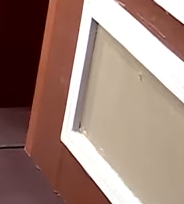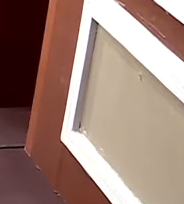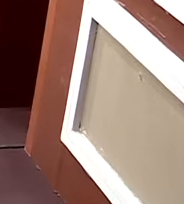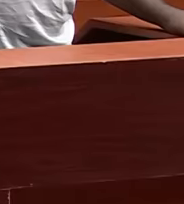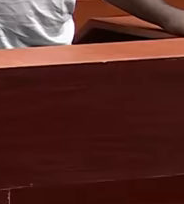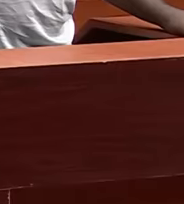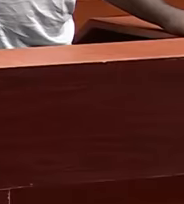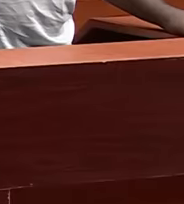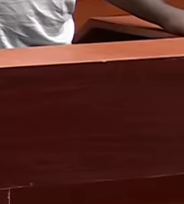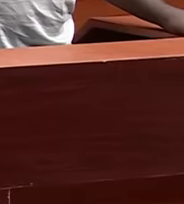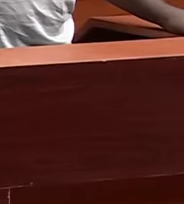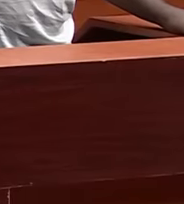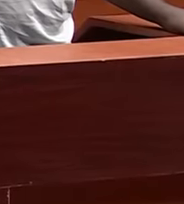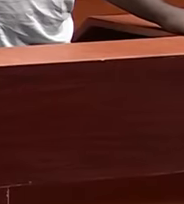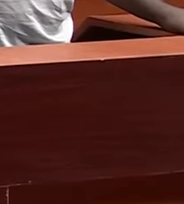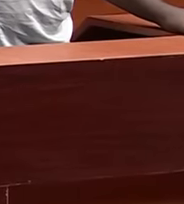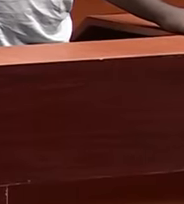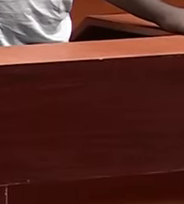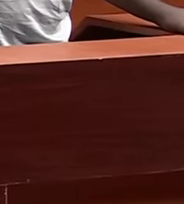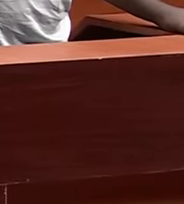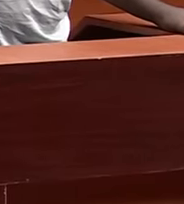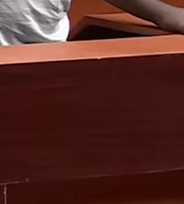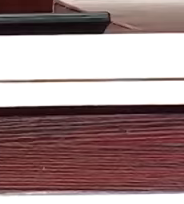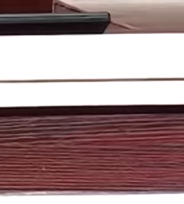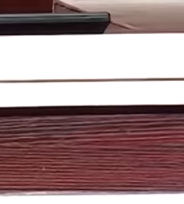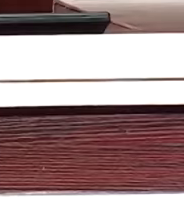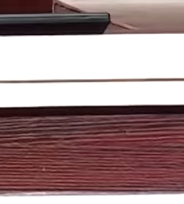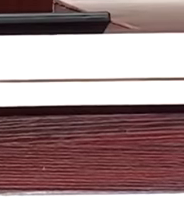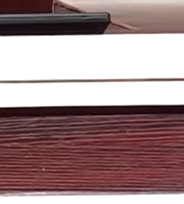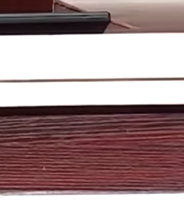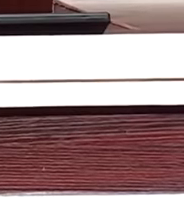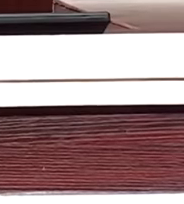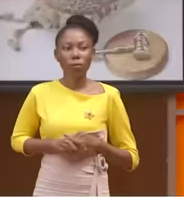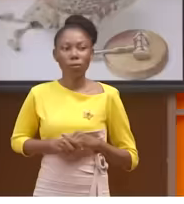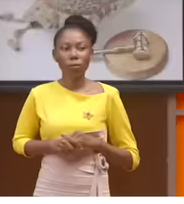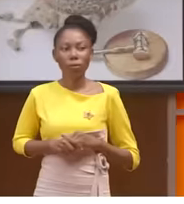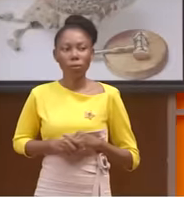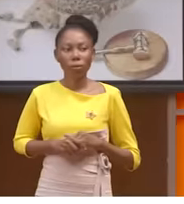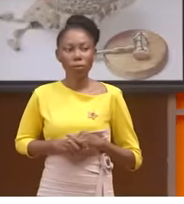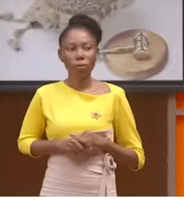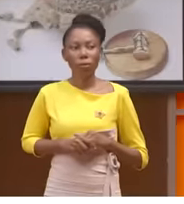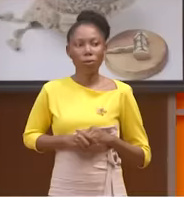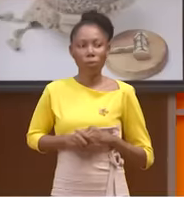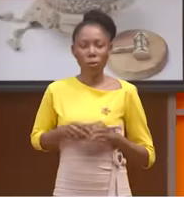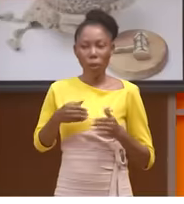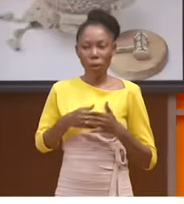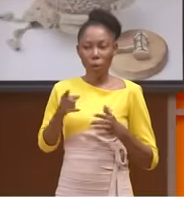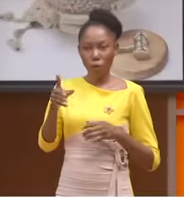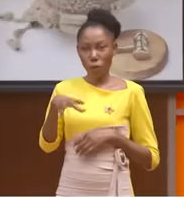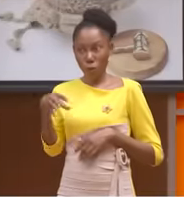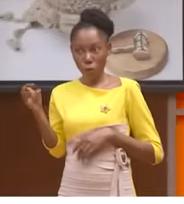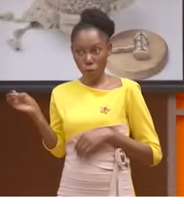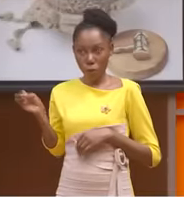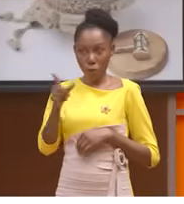a counselor on co-parenting. After the break, Church Fumi rules. So before you leave, talk to